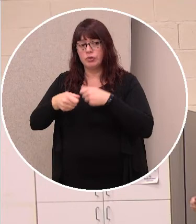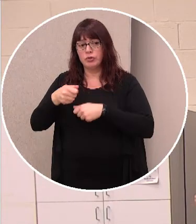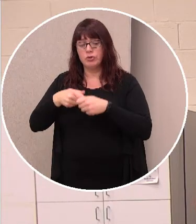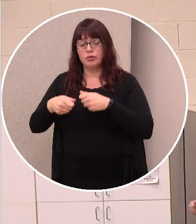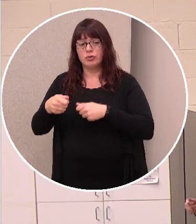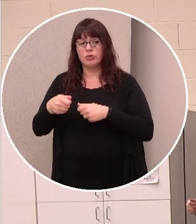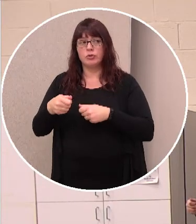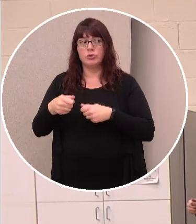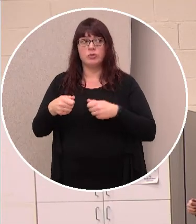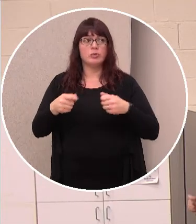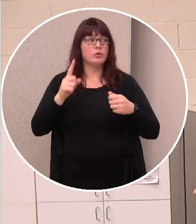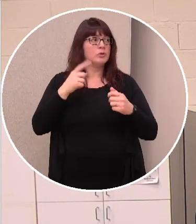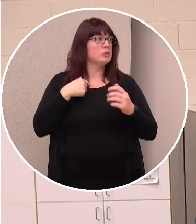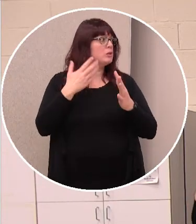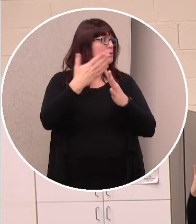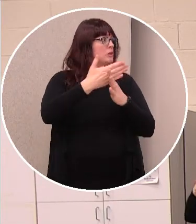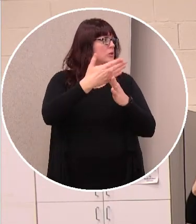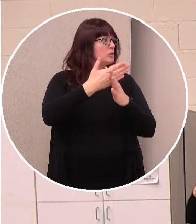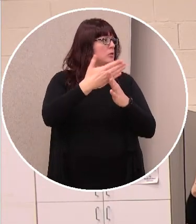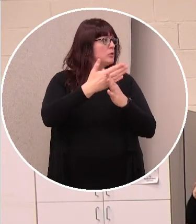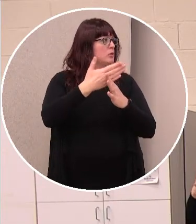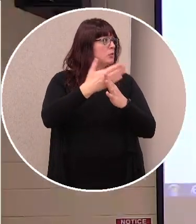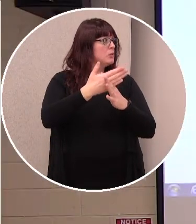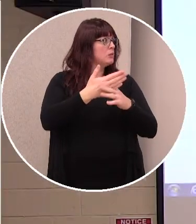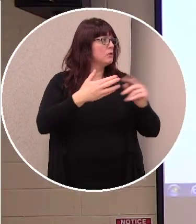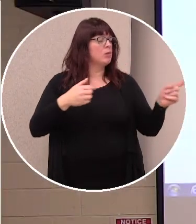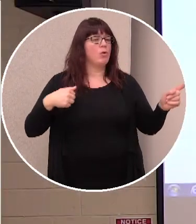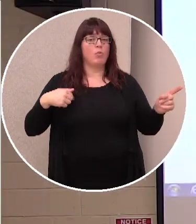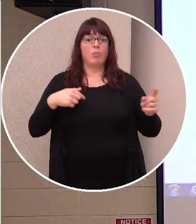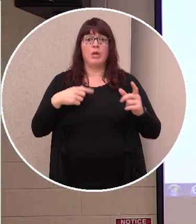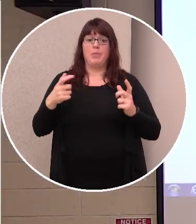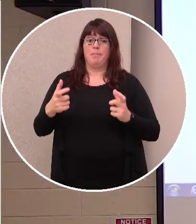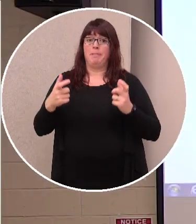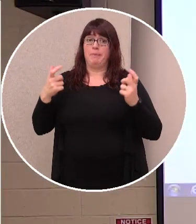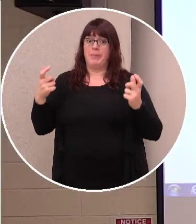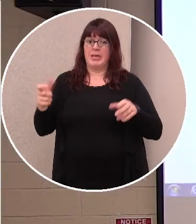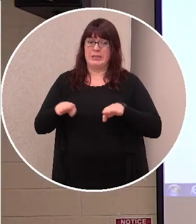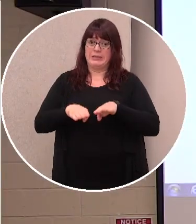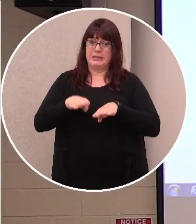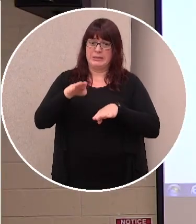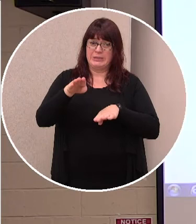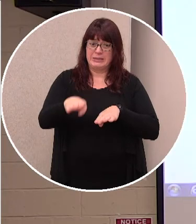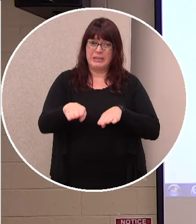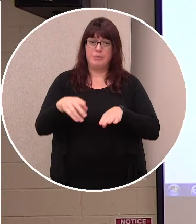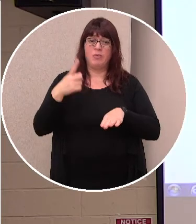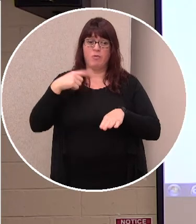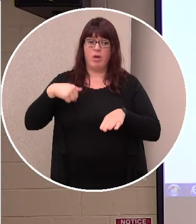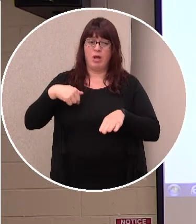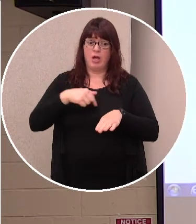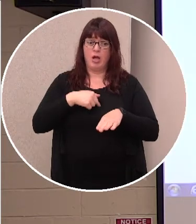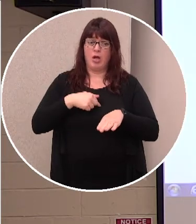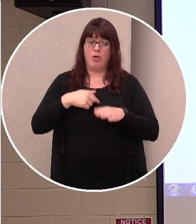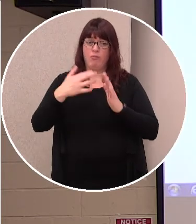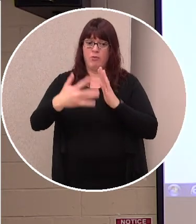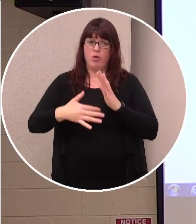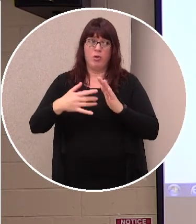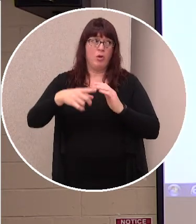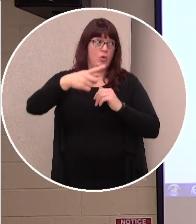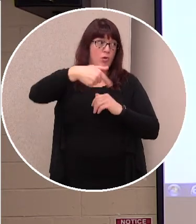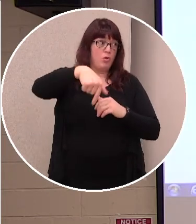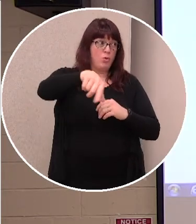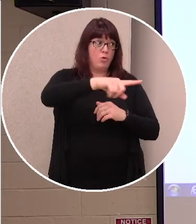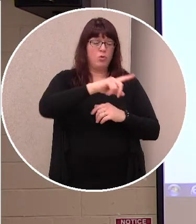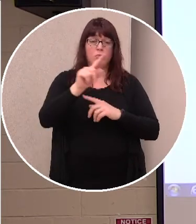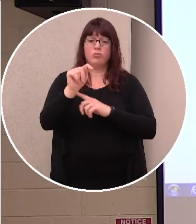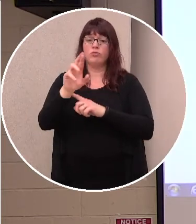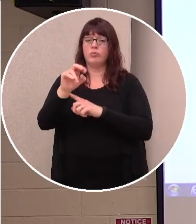second? We've made a big step forward in the way we approach reviews now, and the whole full table of the trustees have done